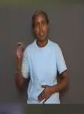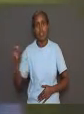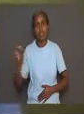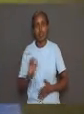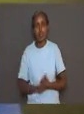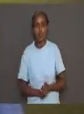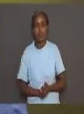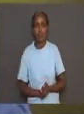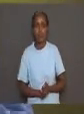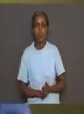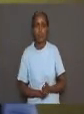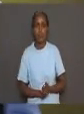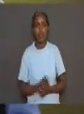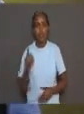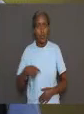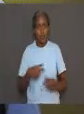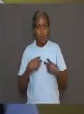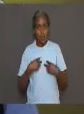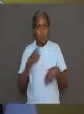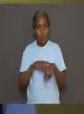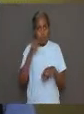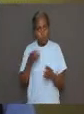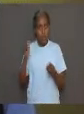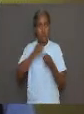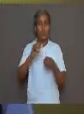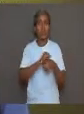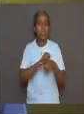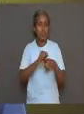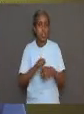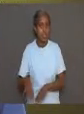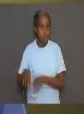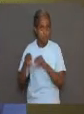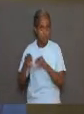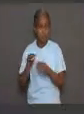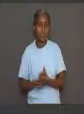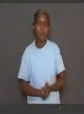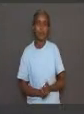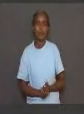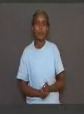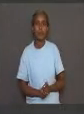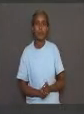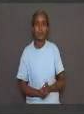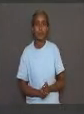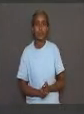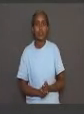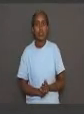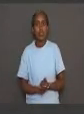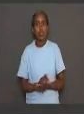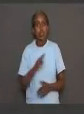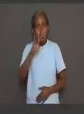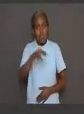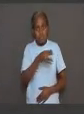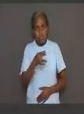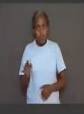a0. We have time for one more activity, students. Without completing